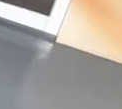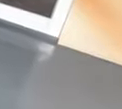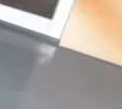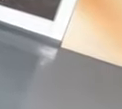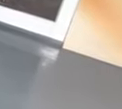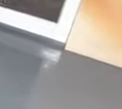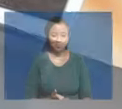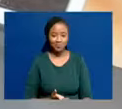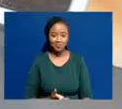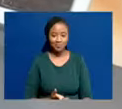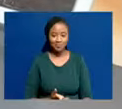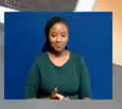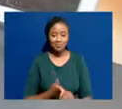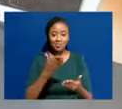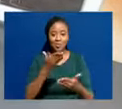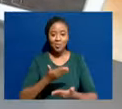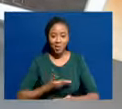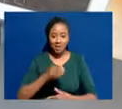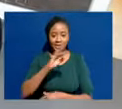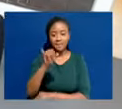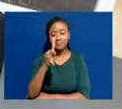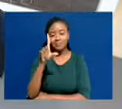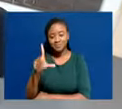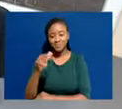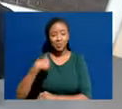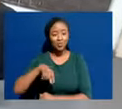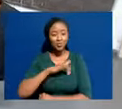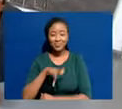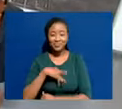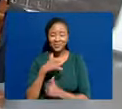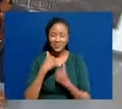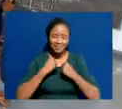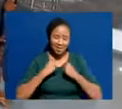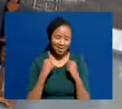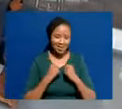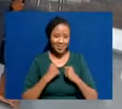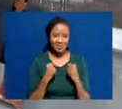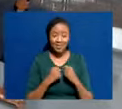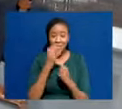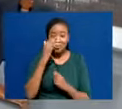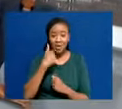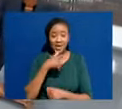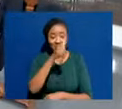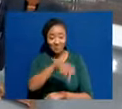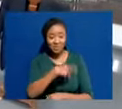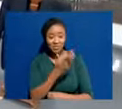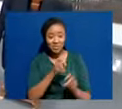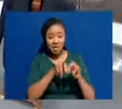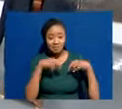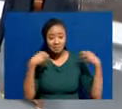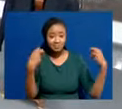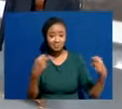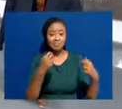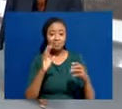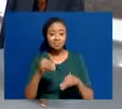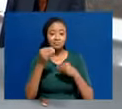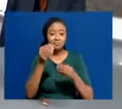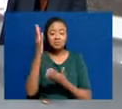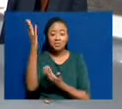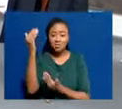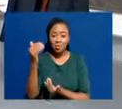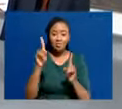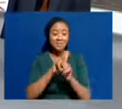To JKLIVE here at Citizen Television. What a joy. Finally, we have someone on the bench who could give us hope, a politician for that